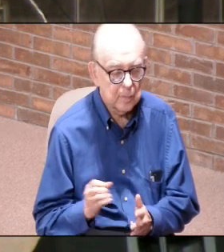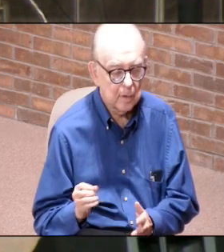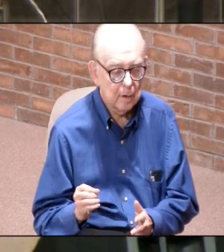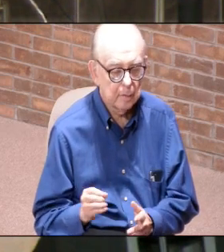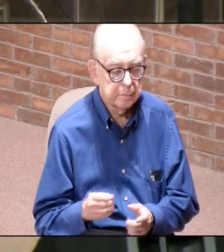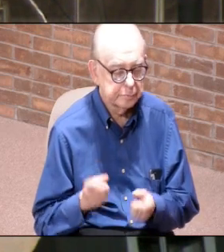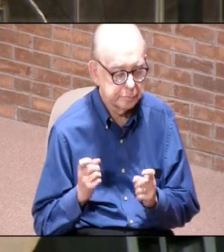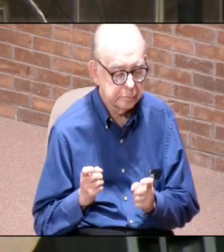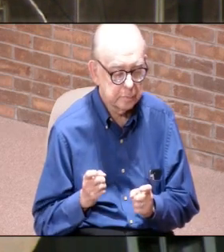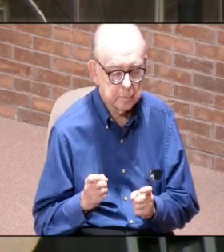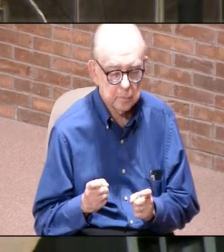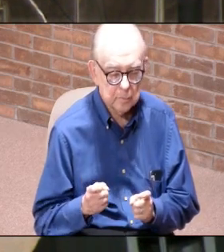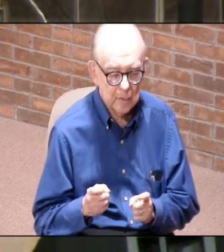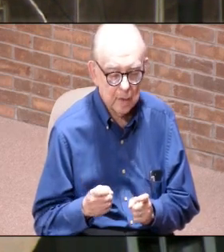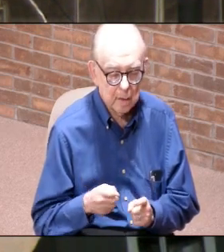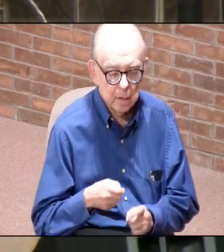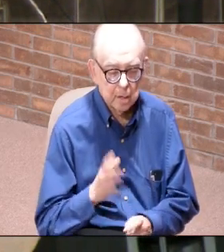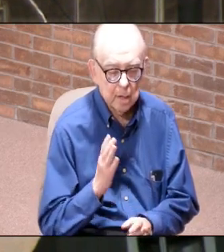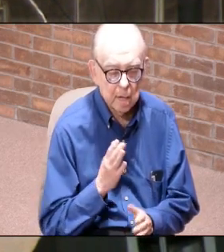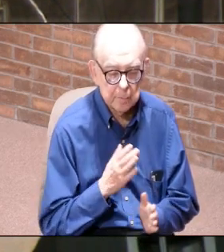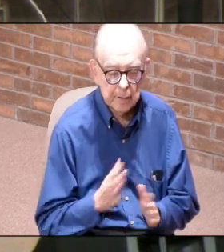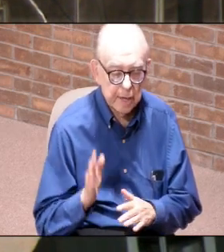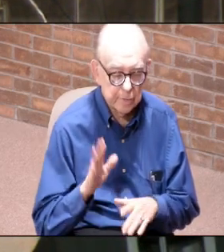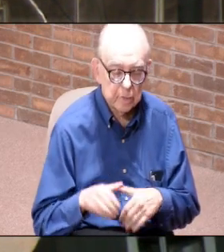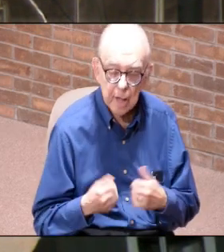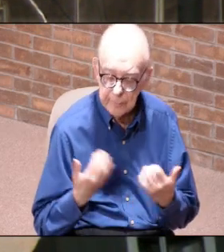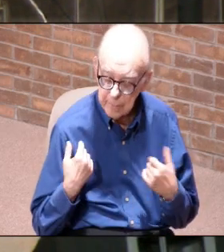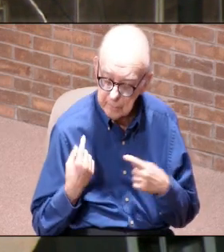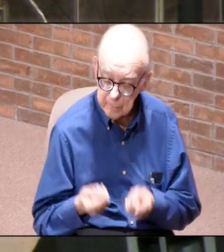So already he's got your life planned out for you.